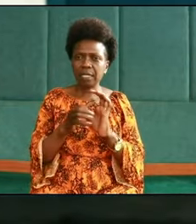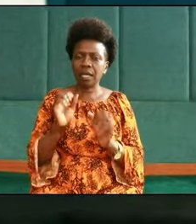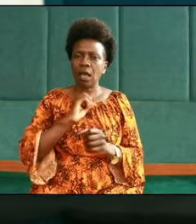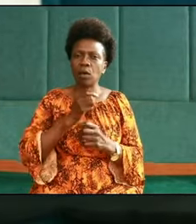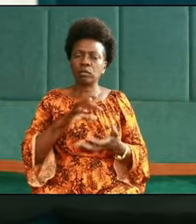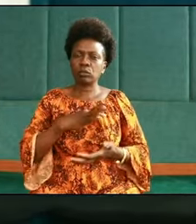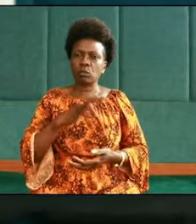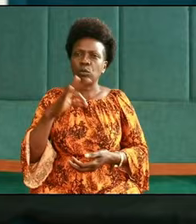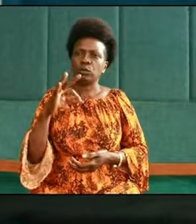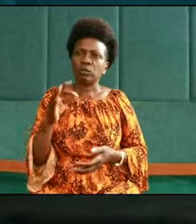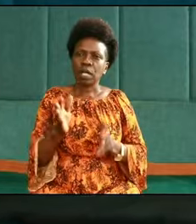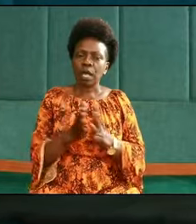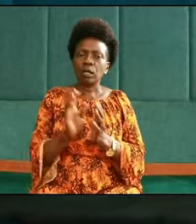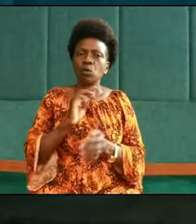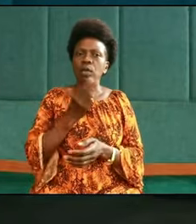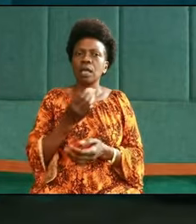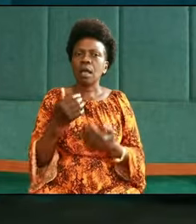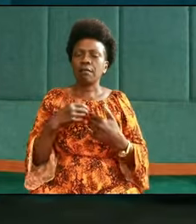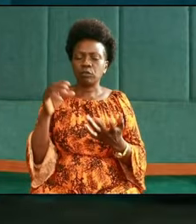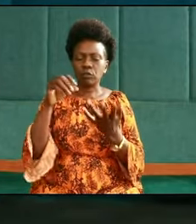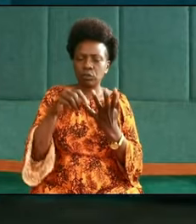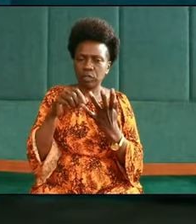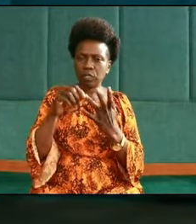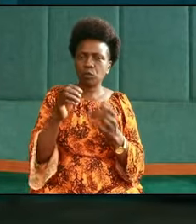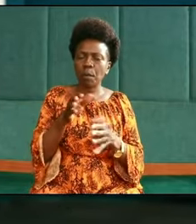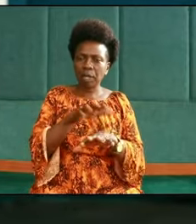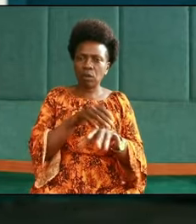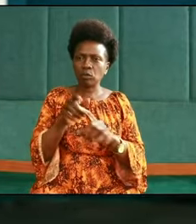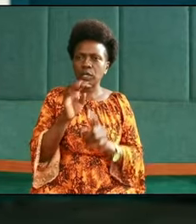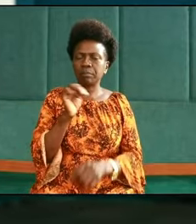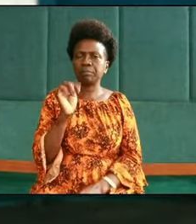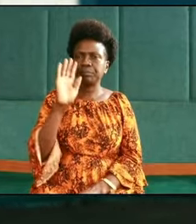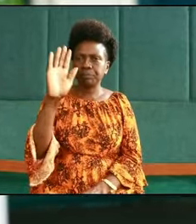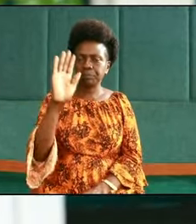our souls and we have chosen to belong to him.